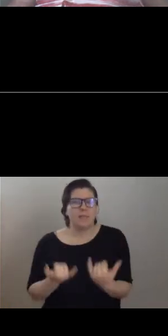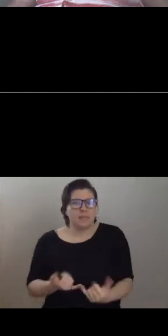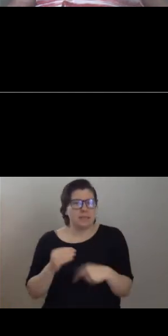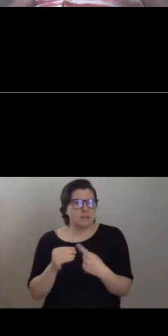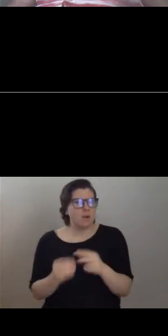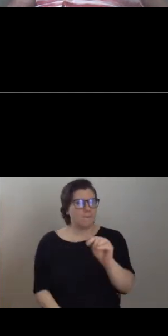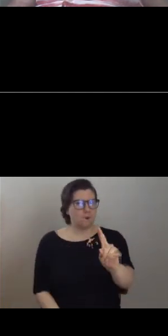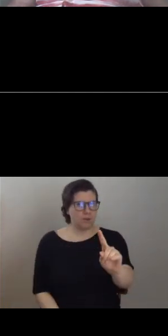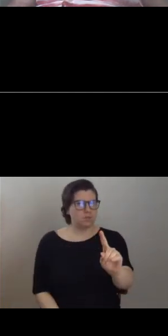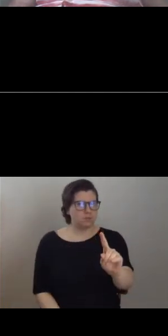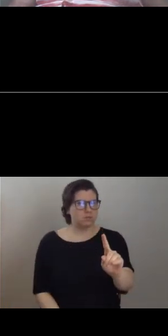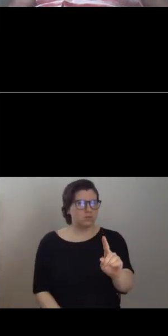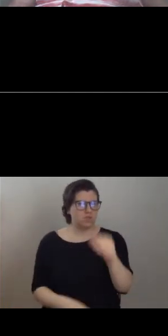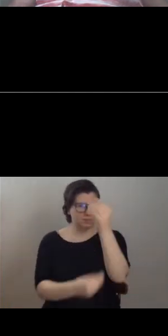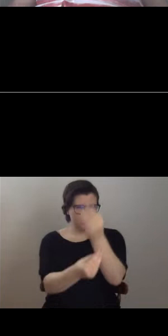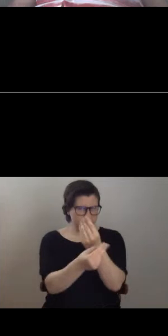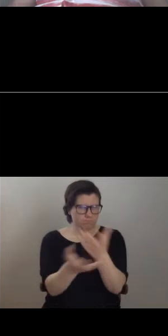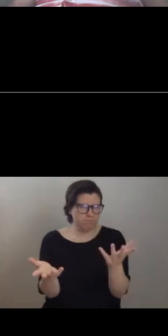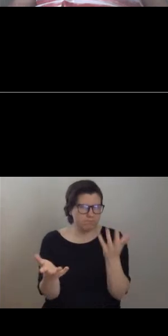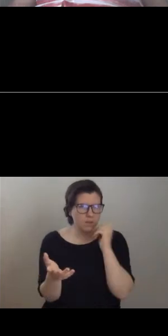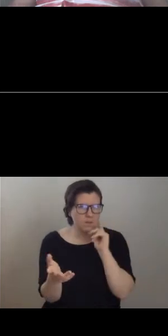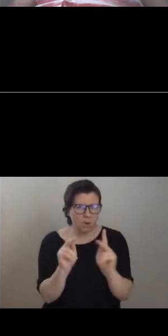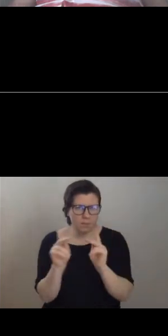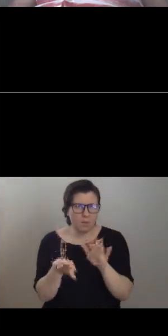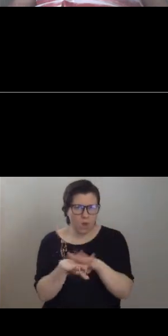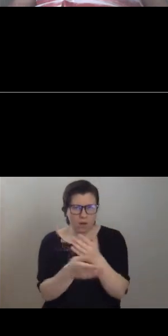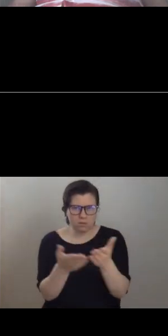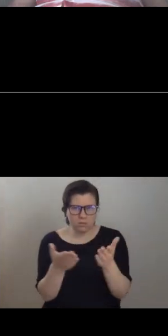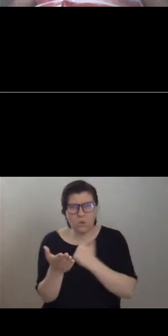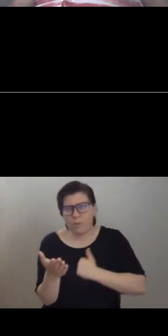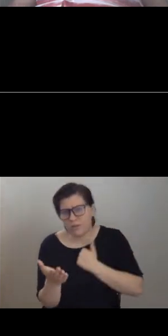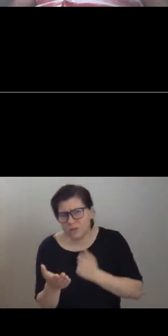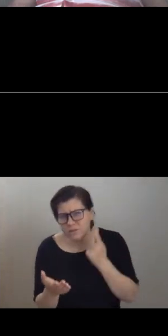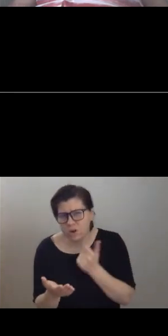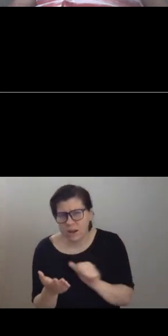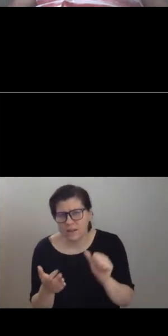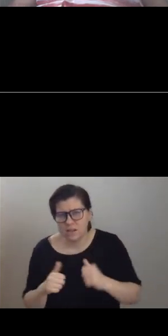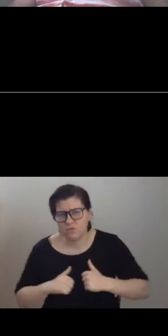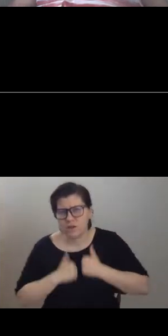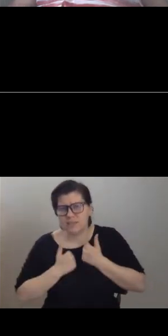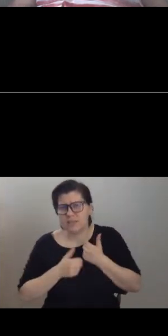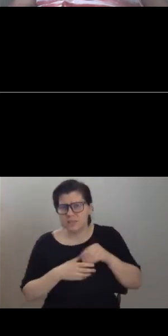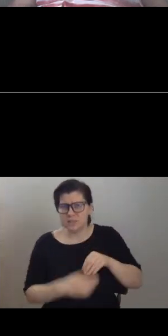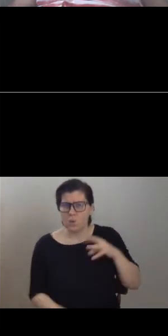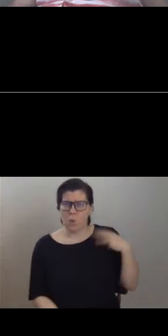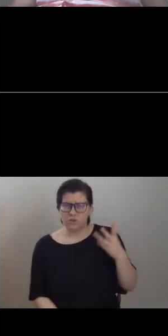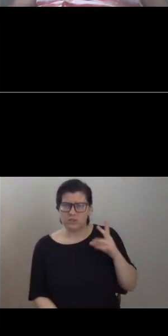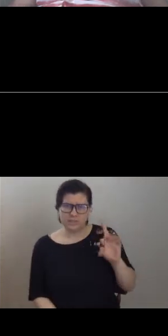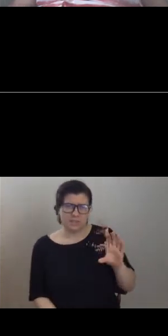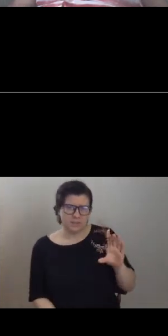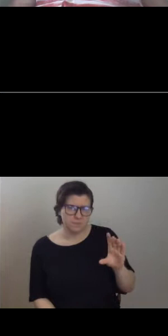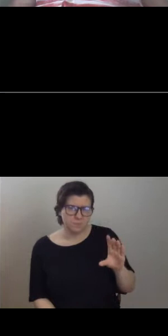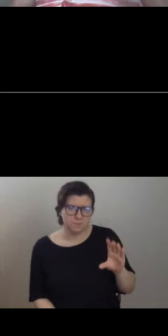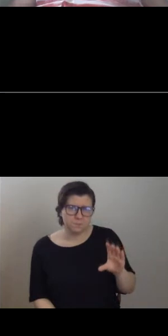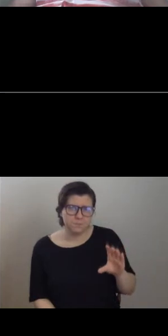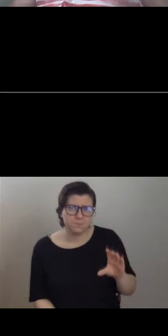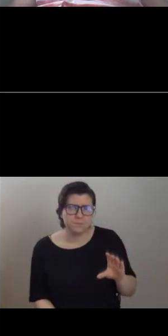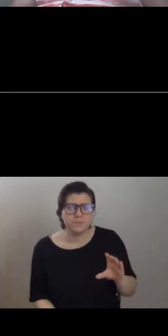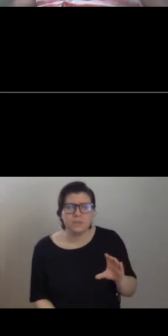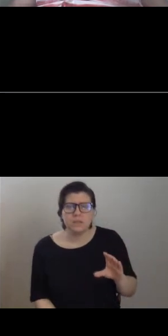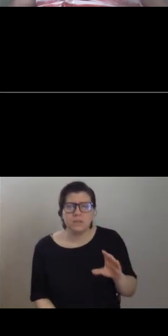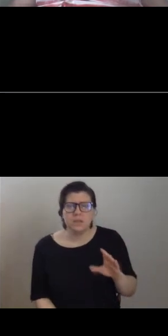webinar participants. So we apologize for any residents of Washington, D.C. Because as